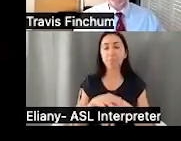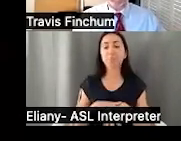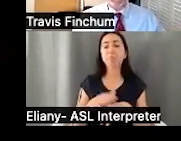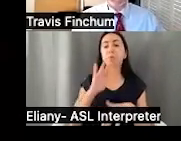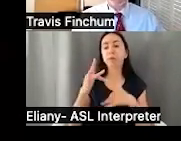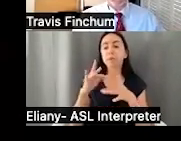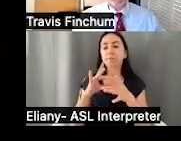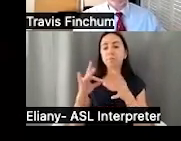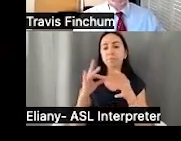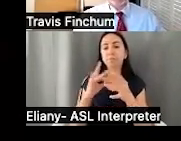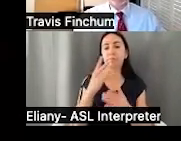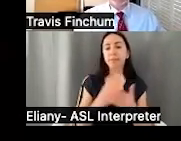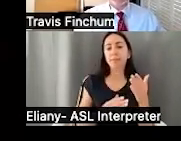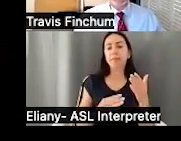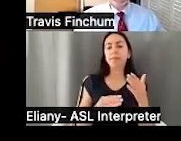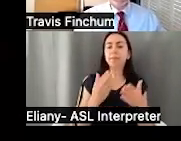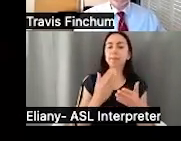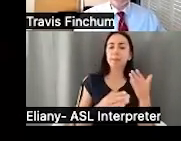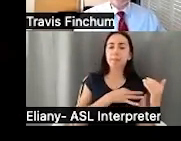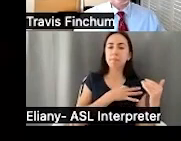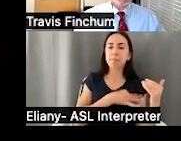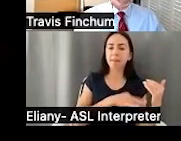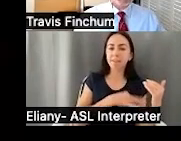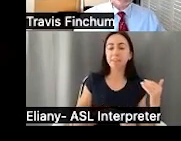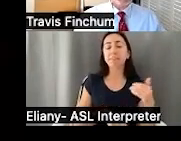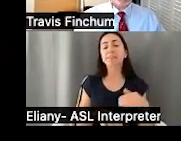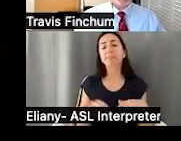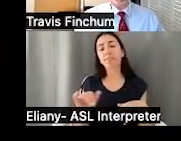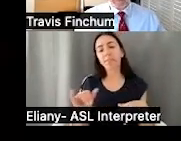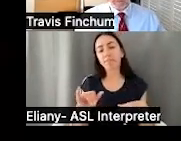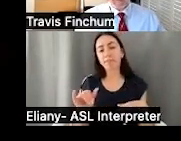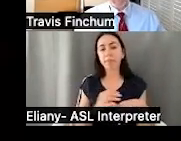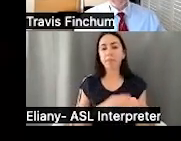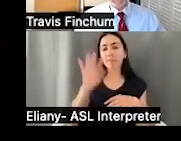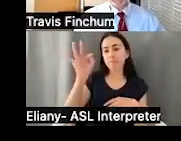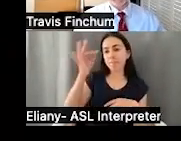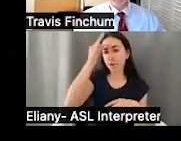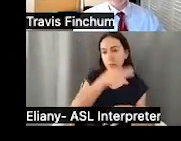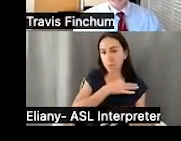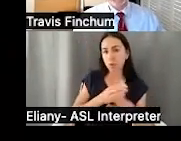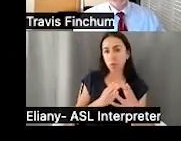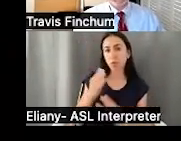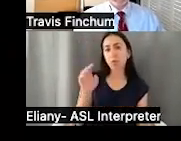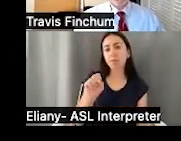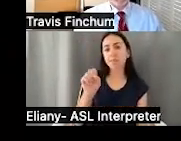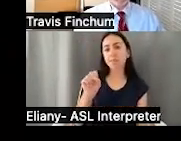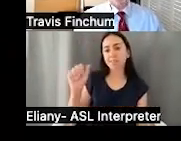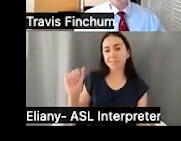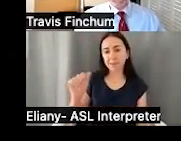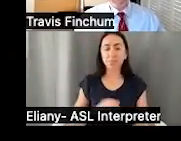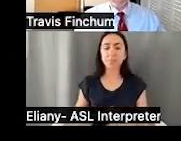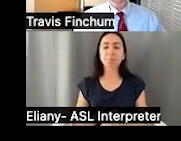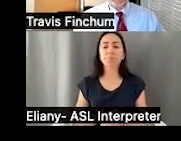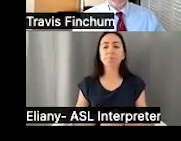topics along the way, like some public benefits, including federal benefits through Social Security, as well as